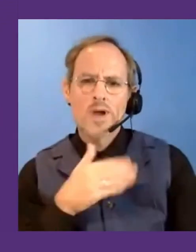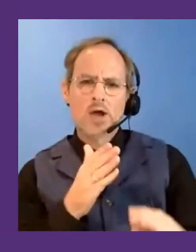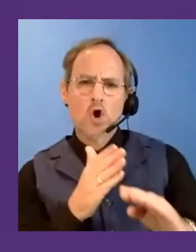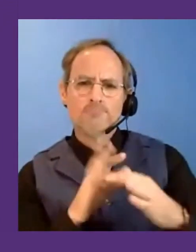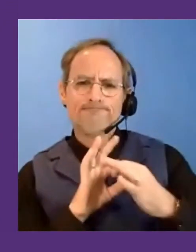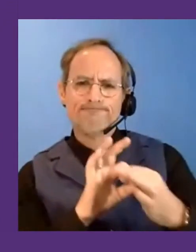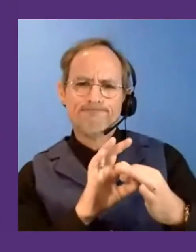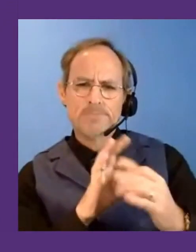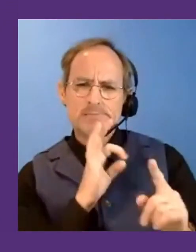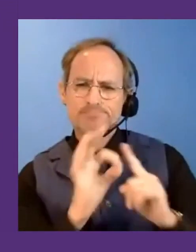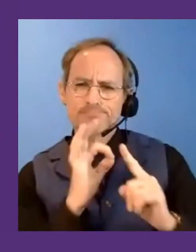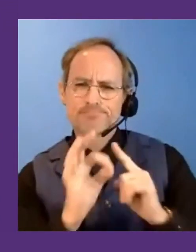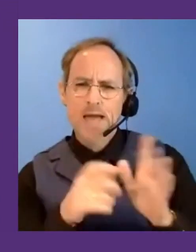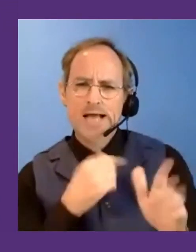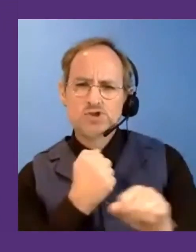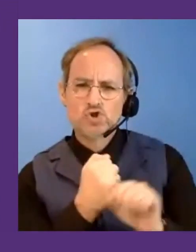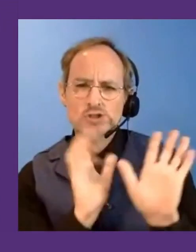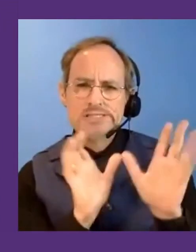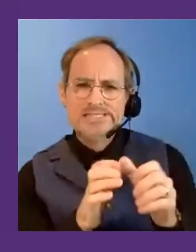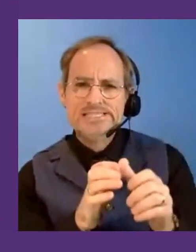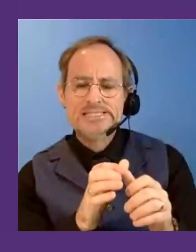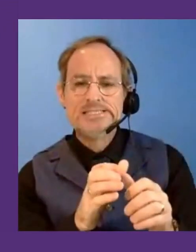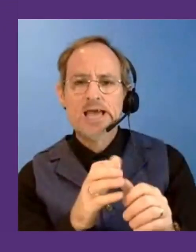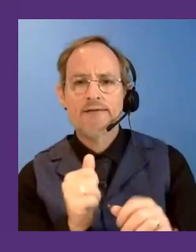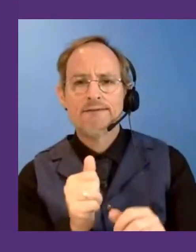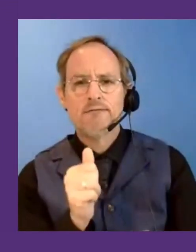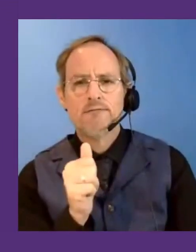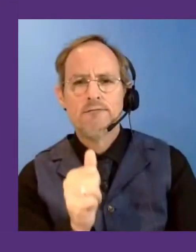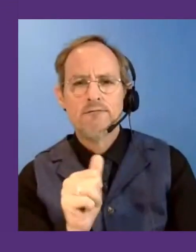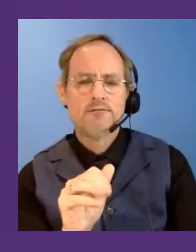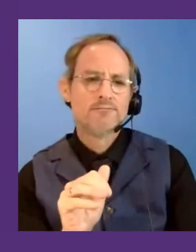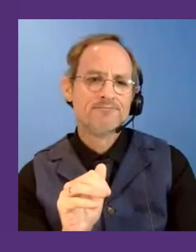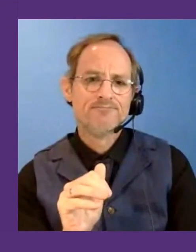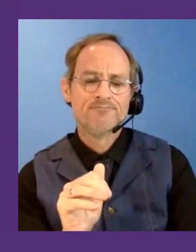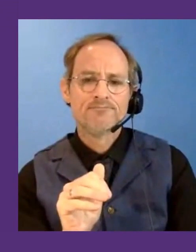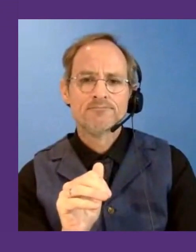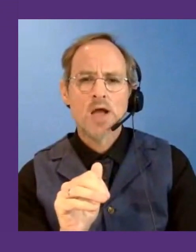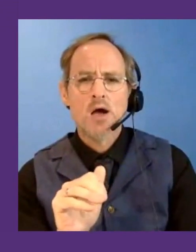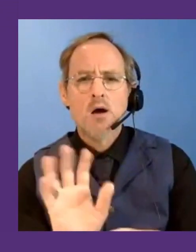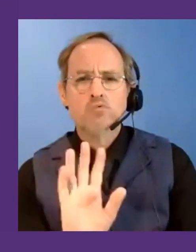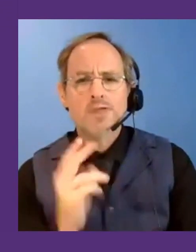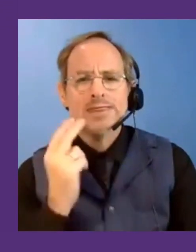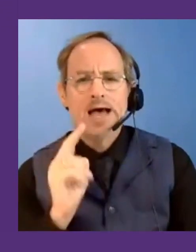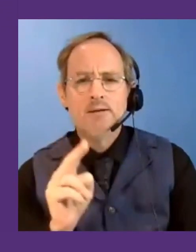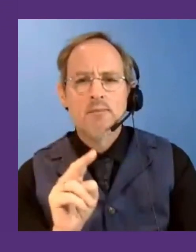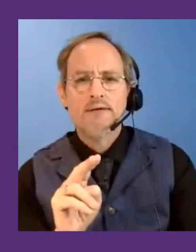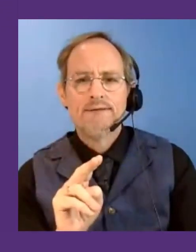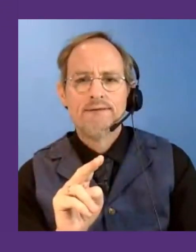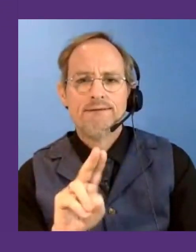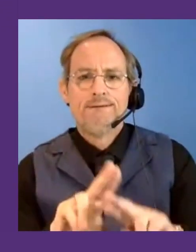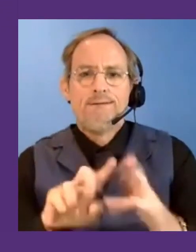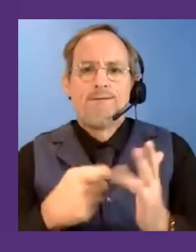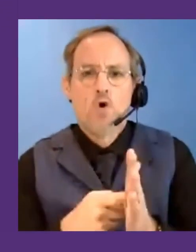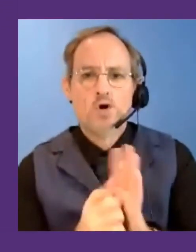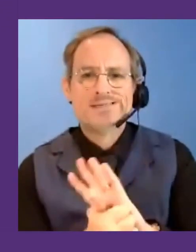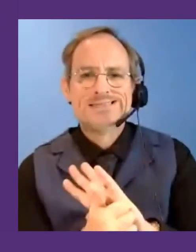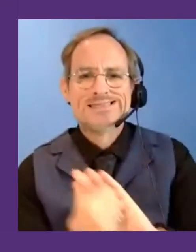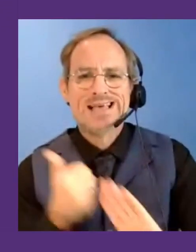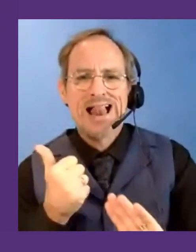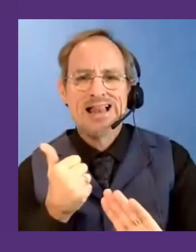whole program that we run called 4 Skills, which is about bringing young people into the television and media